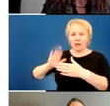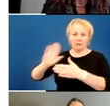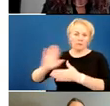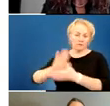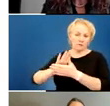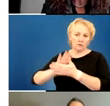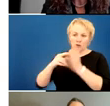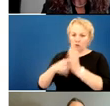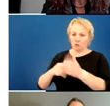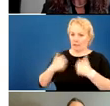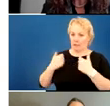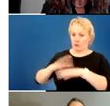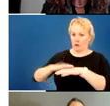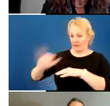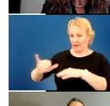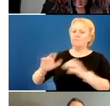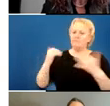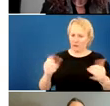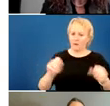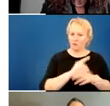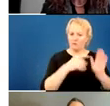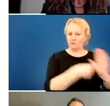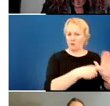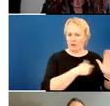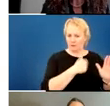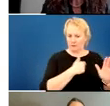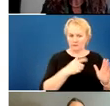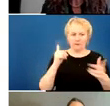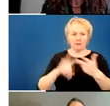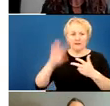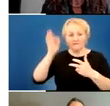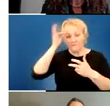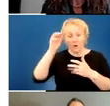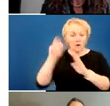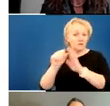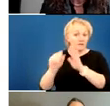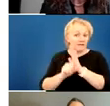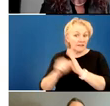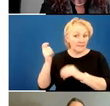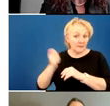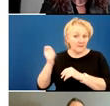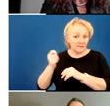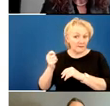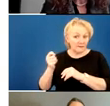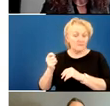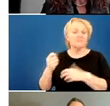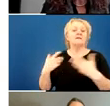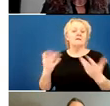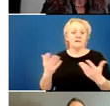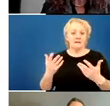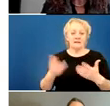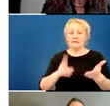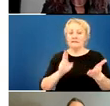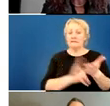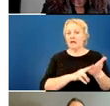that shows your address, and that can now be used as well. Federal or state benefit providers. Signed statement